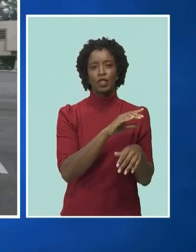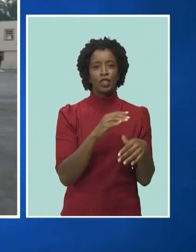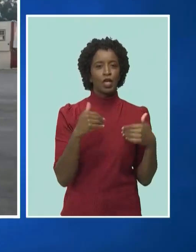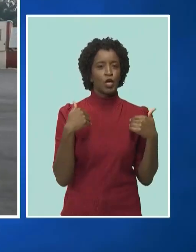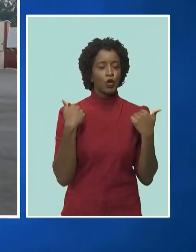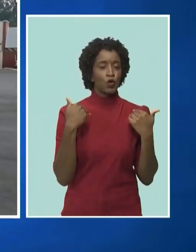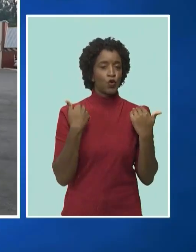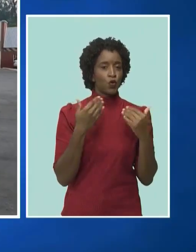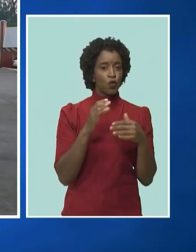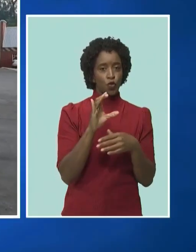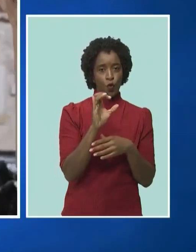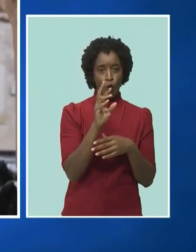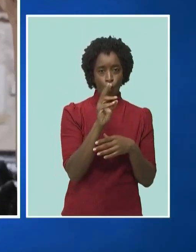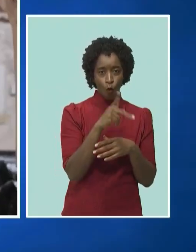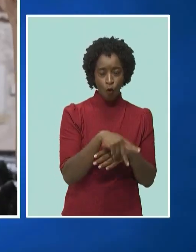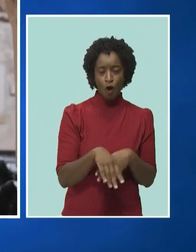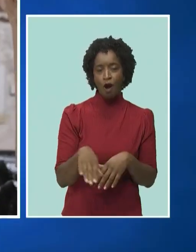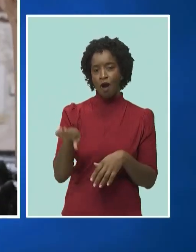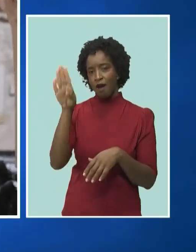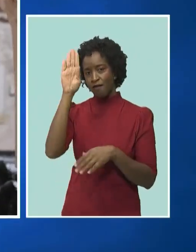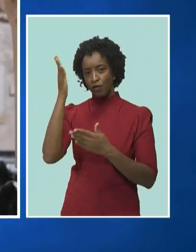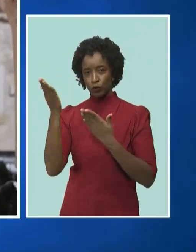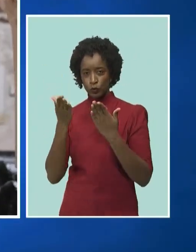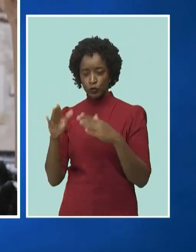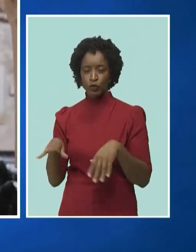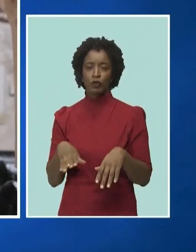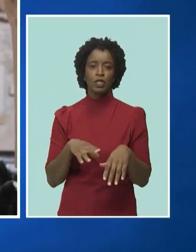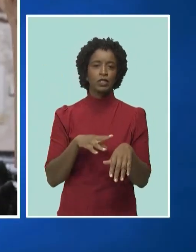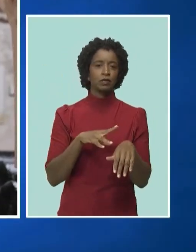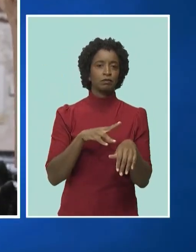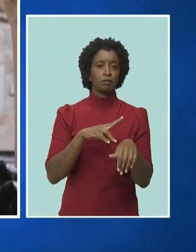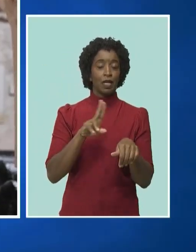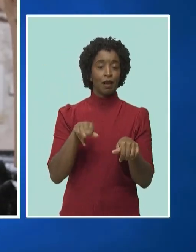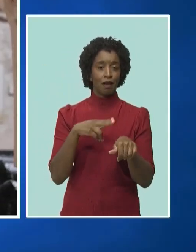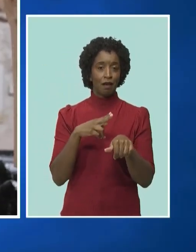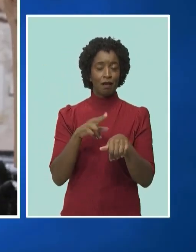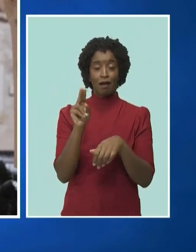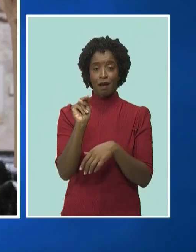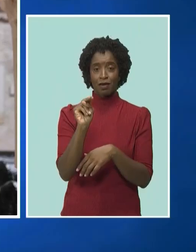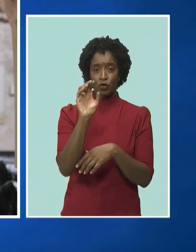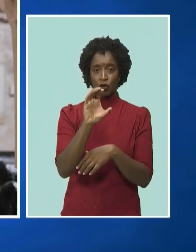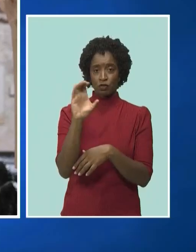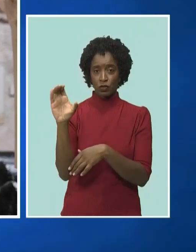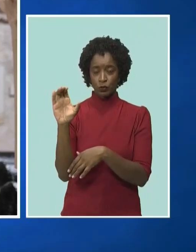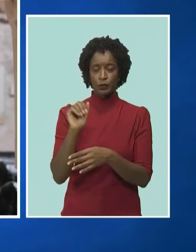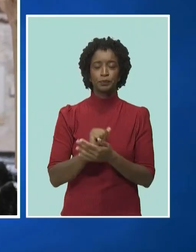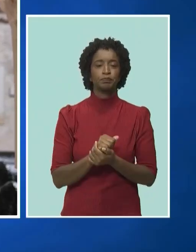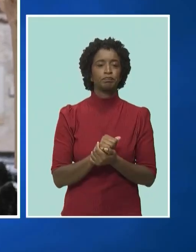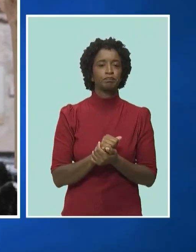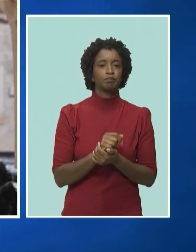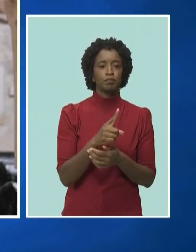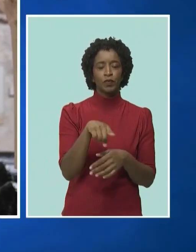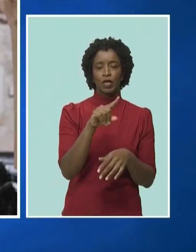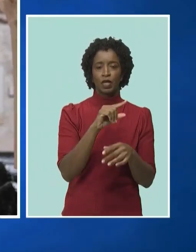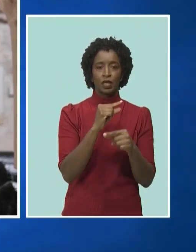Fire Service, the National Conservation Commission, the Government Security Guards, and the Barbados